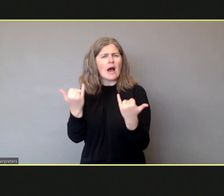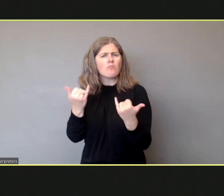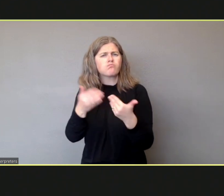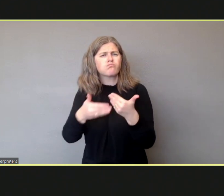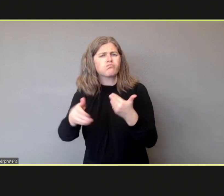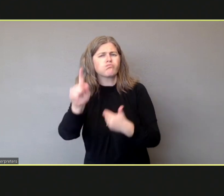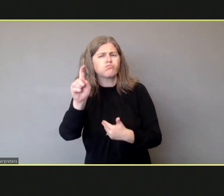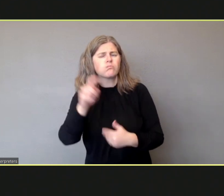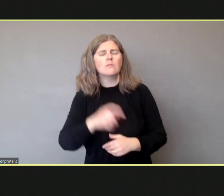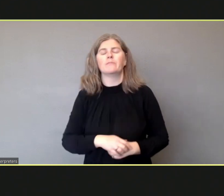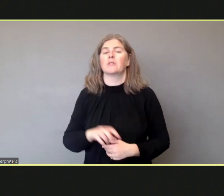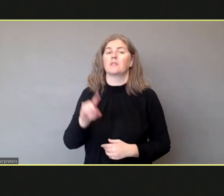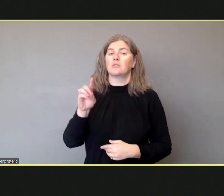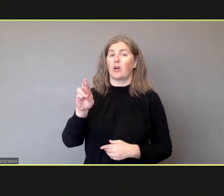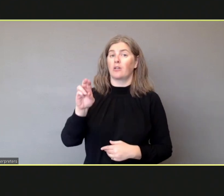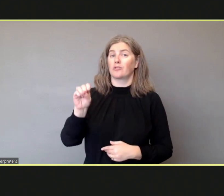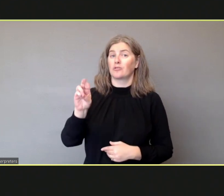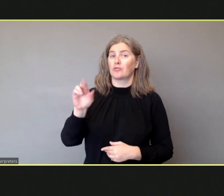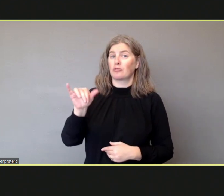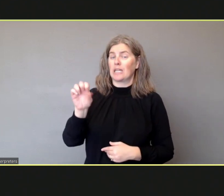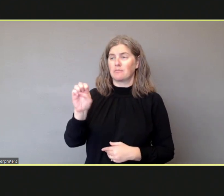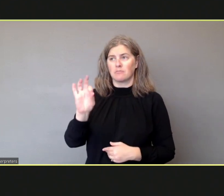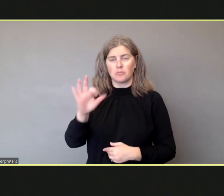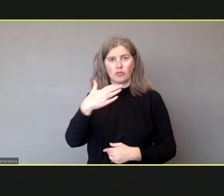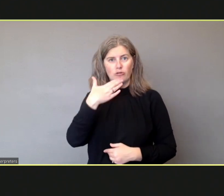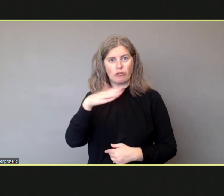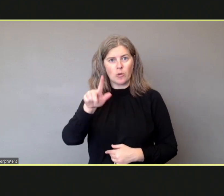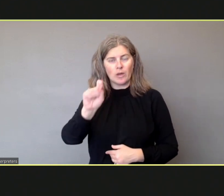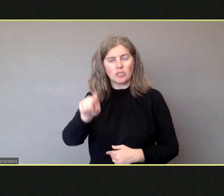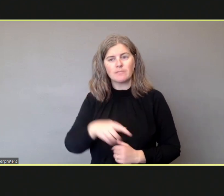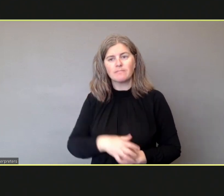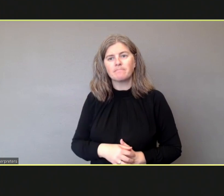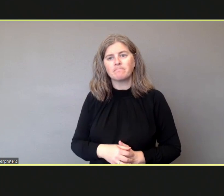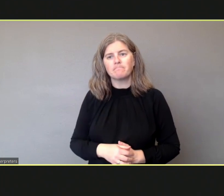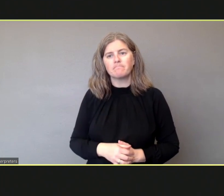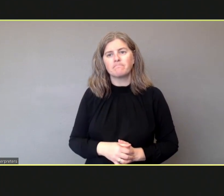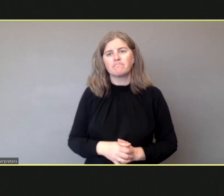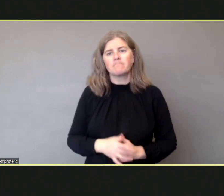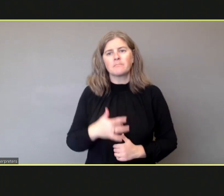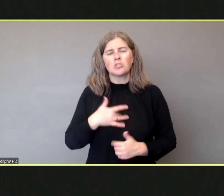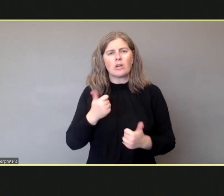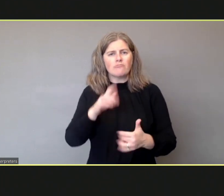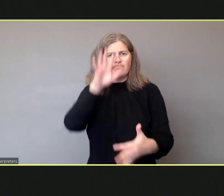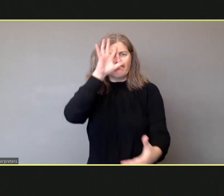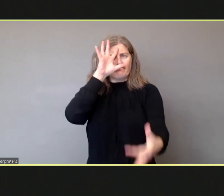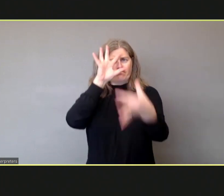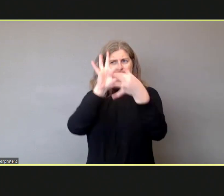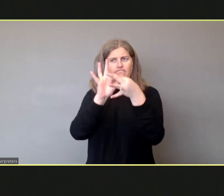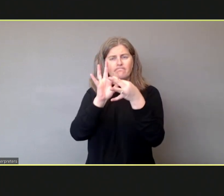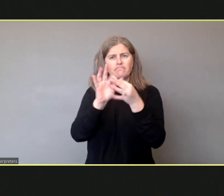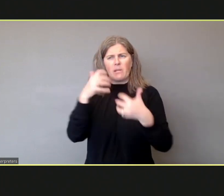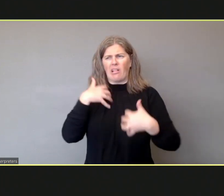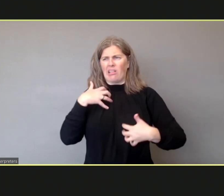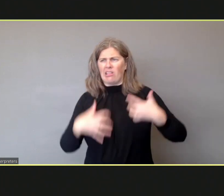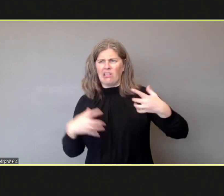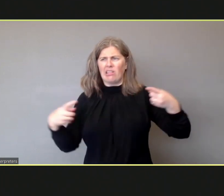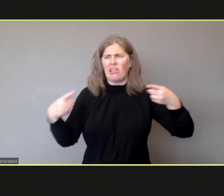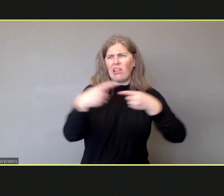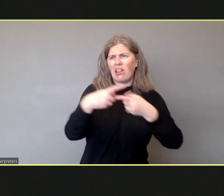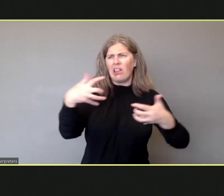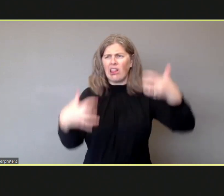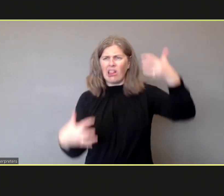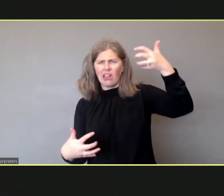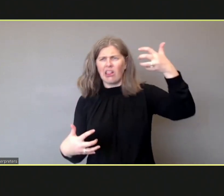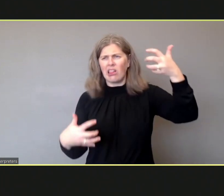Yeah, it's a great question. I think the cognitive dissonance people experience mainly comes